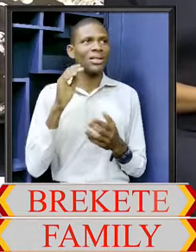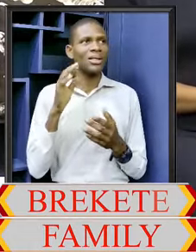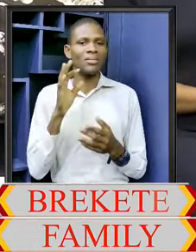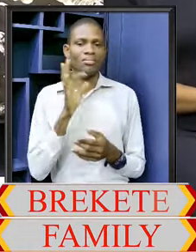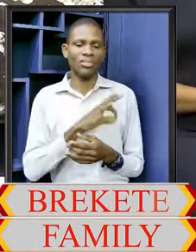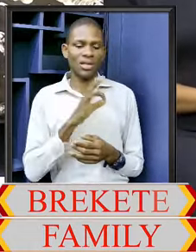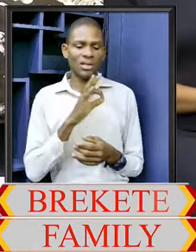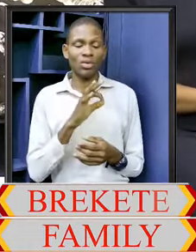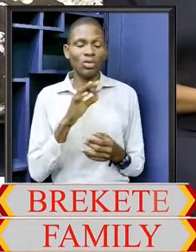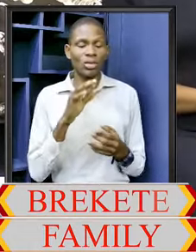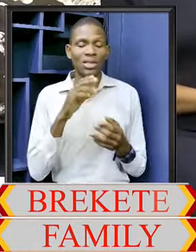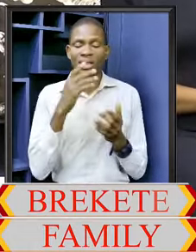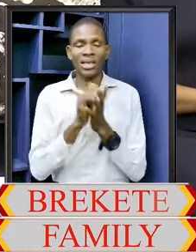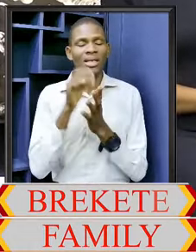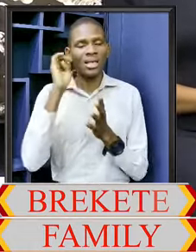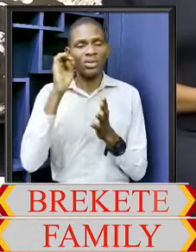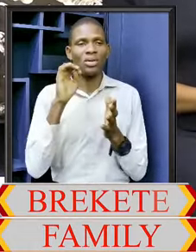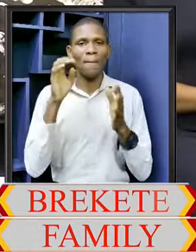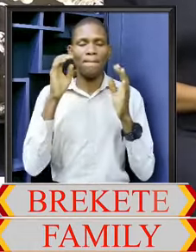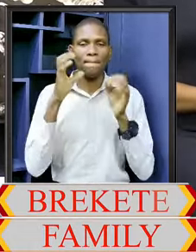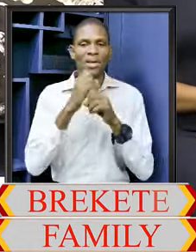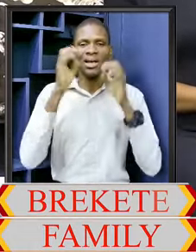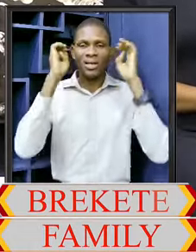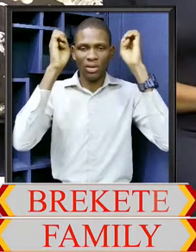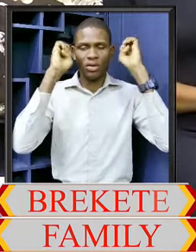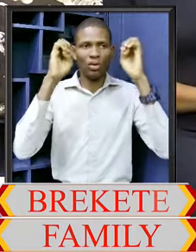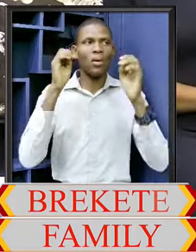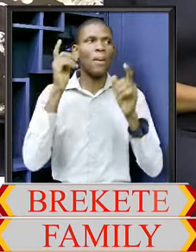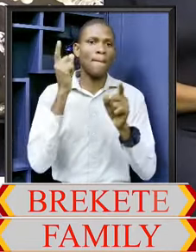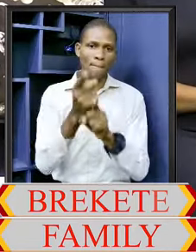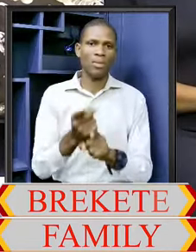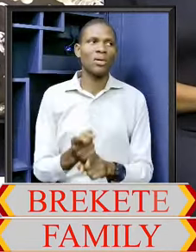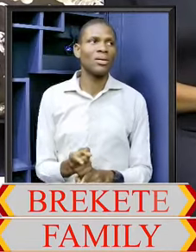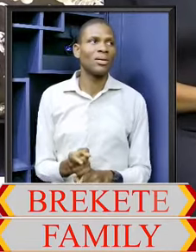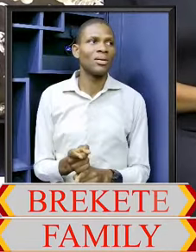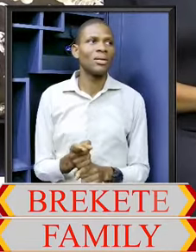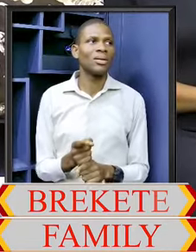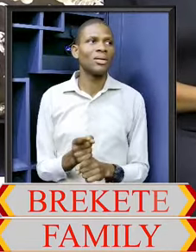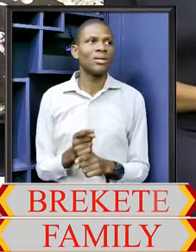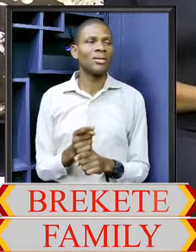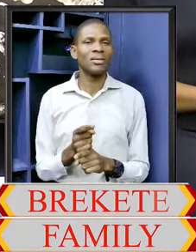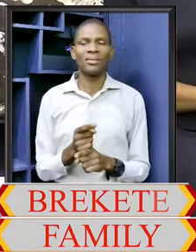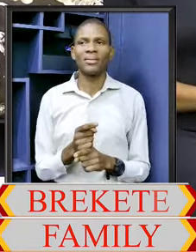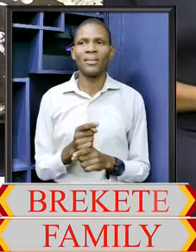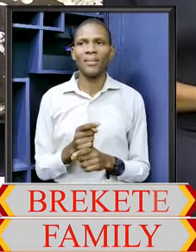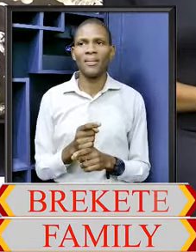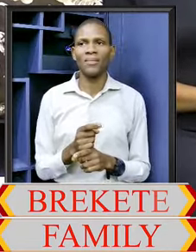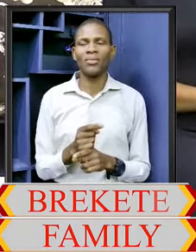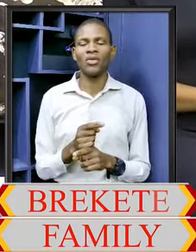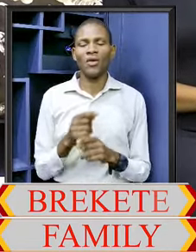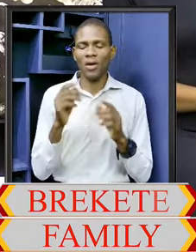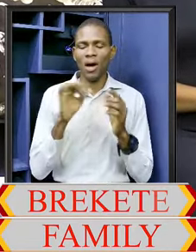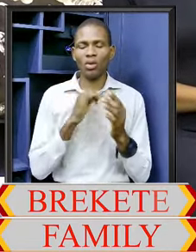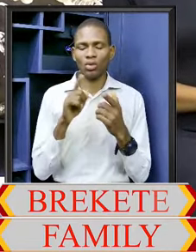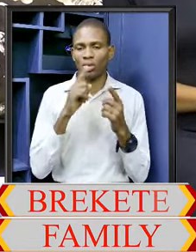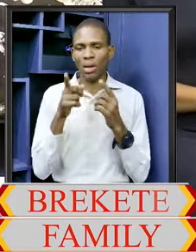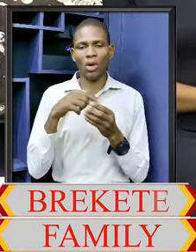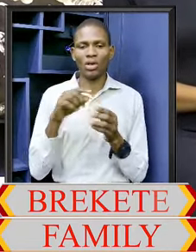education. Say go day. He won't make education day proper. That's but side, I want to stay for quality of health.